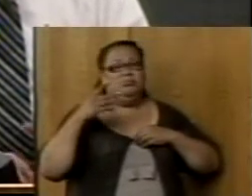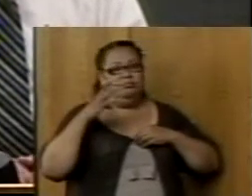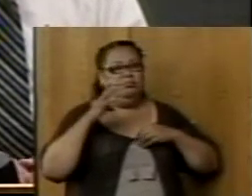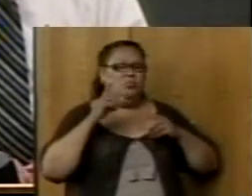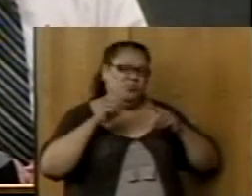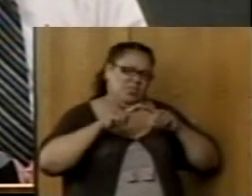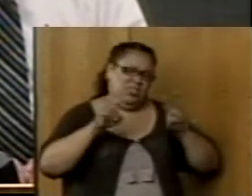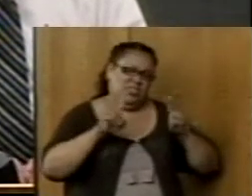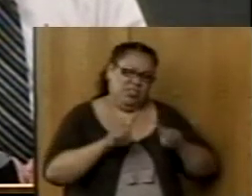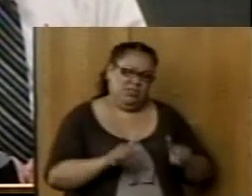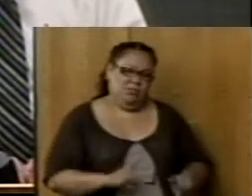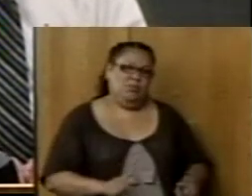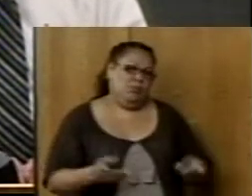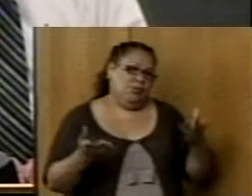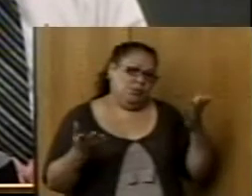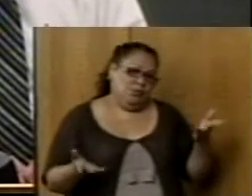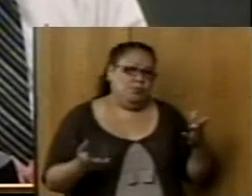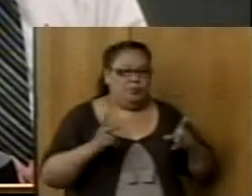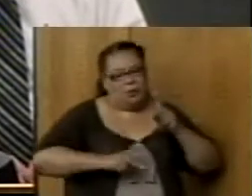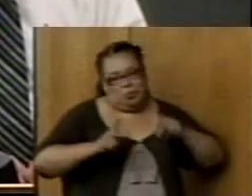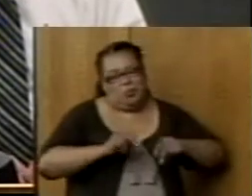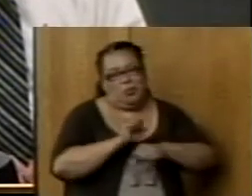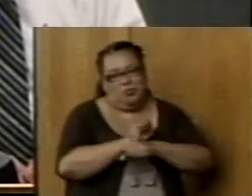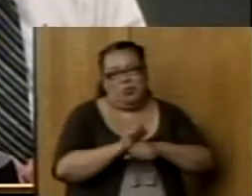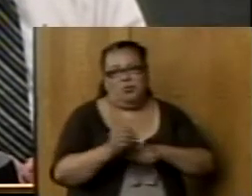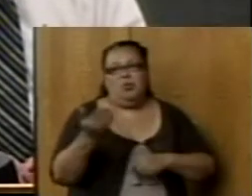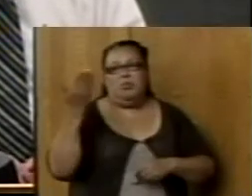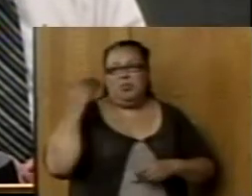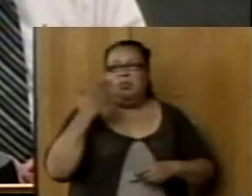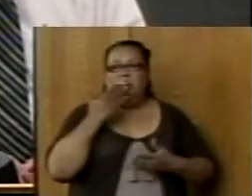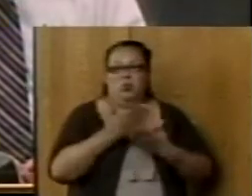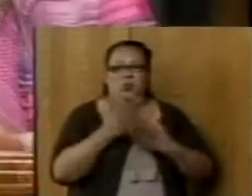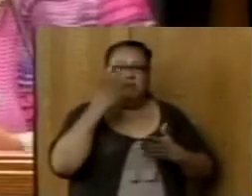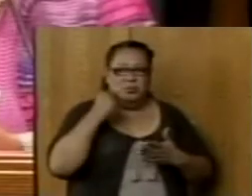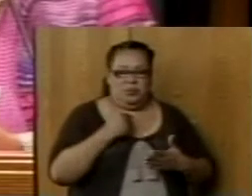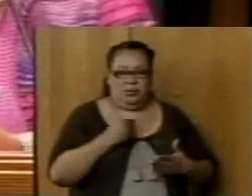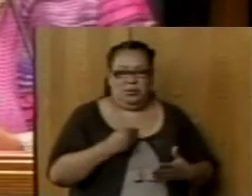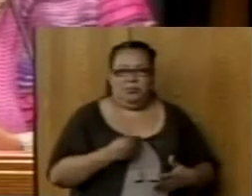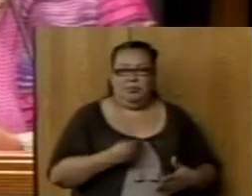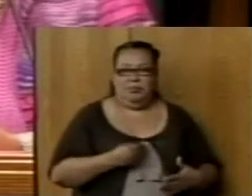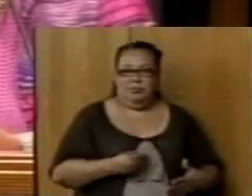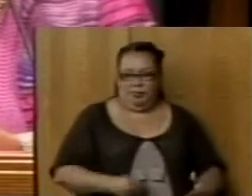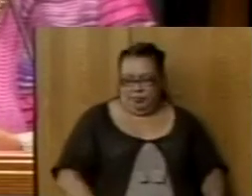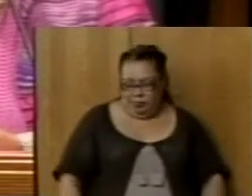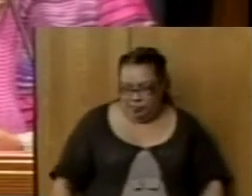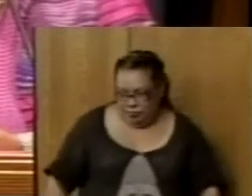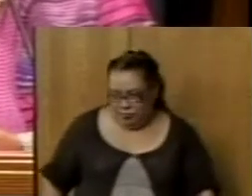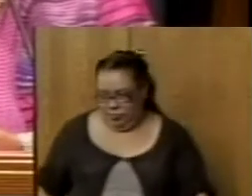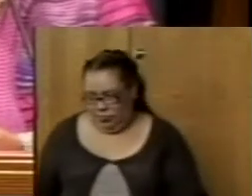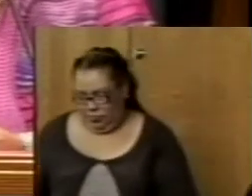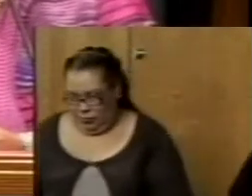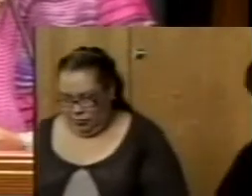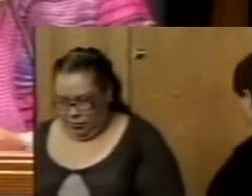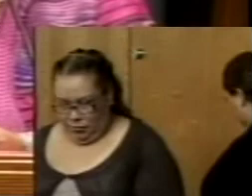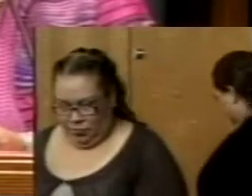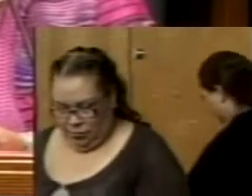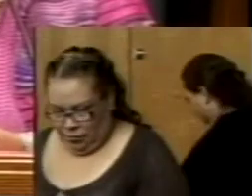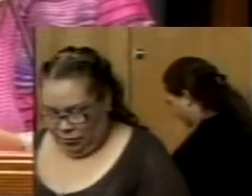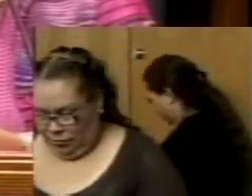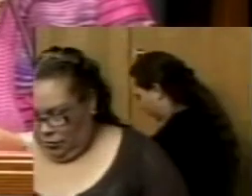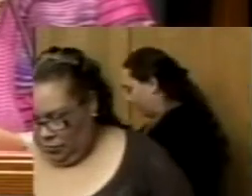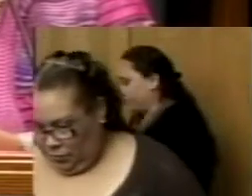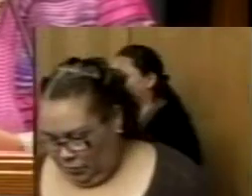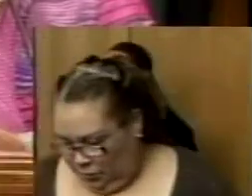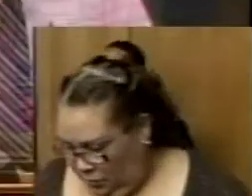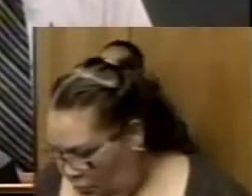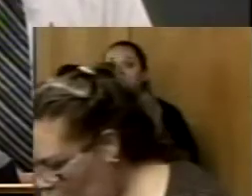Okay. So they're okay. people There's someone we worked with comfortable before. We working. had good experience with them. Okay, so you can assure that it will get done when it needs to be done before school